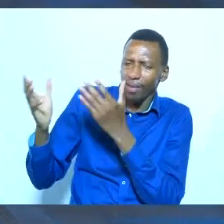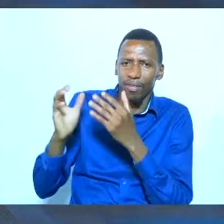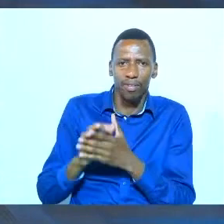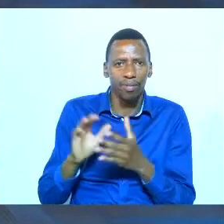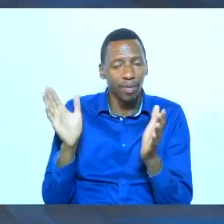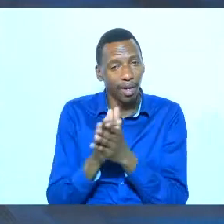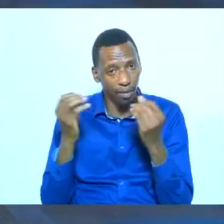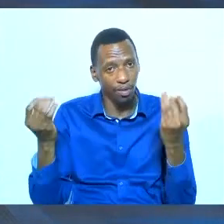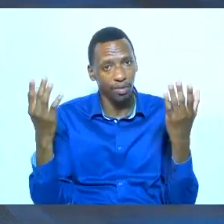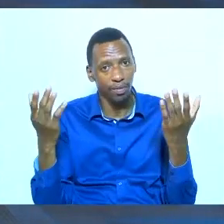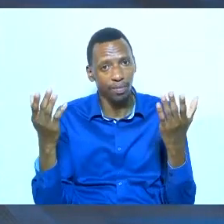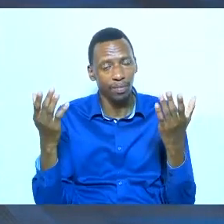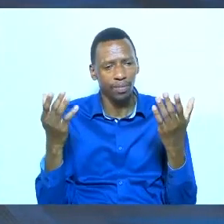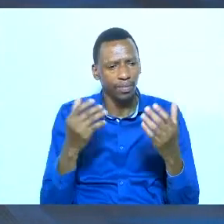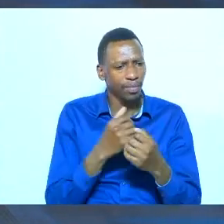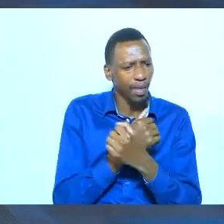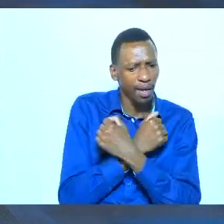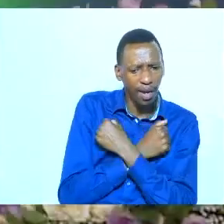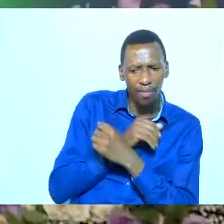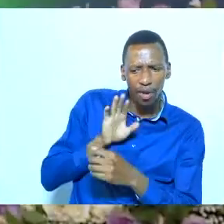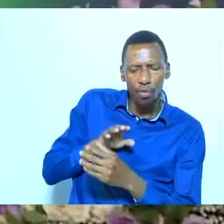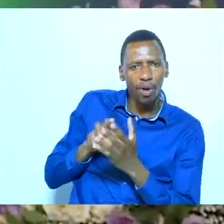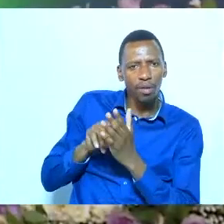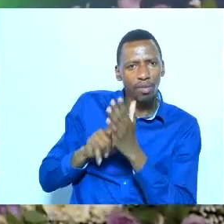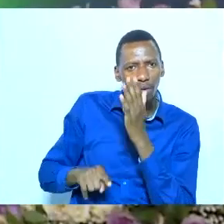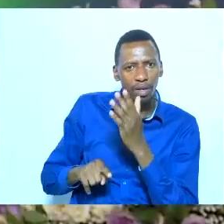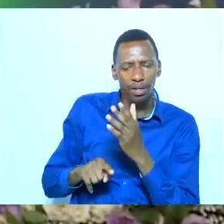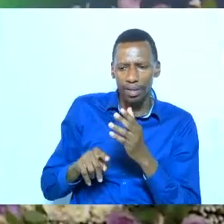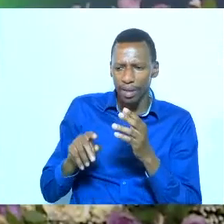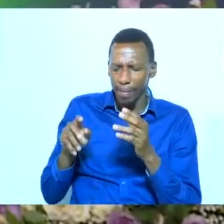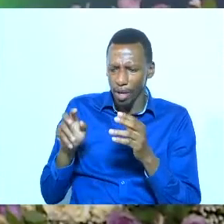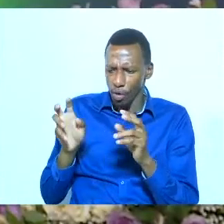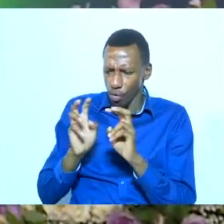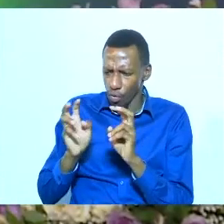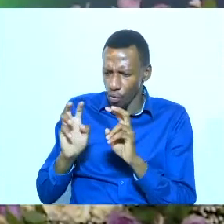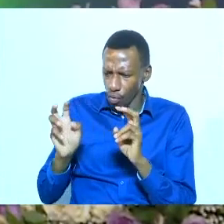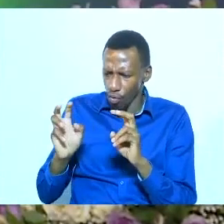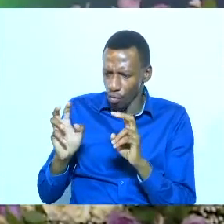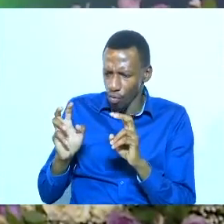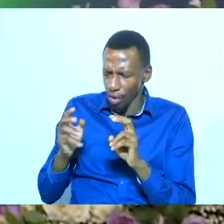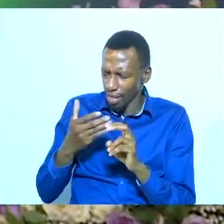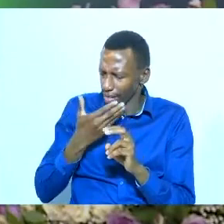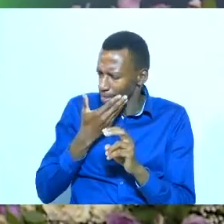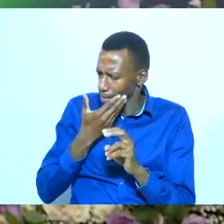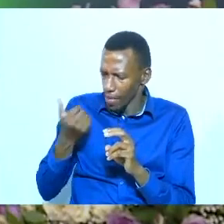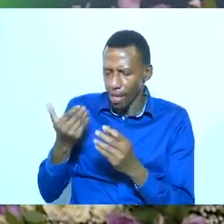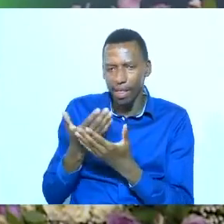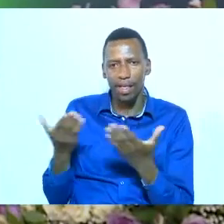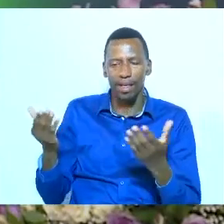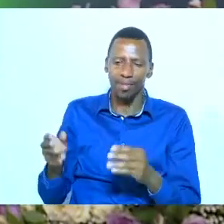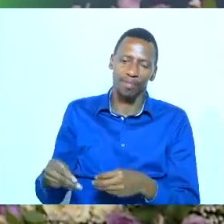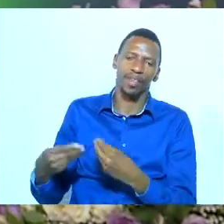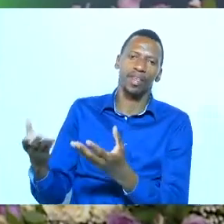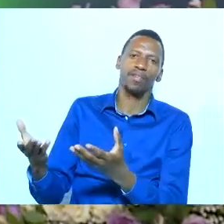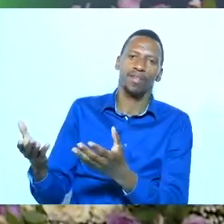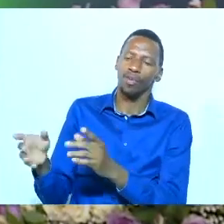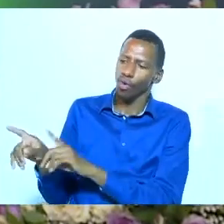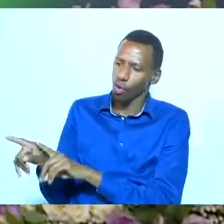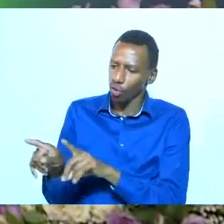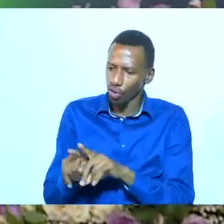Hallelujah. What is loving a woman is to seek the highest good for her and surround her with